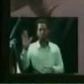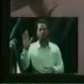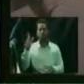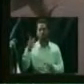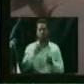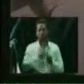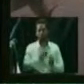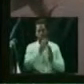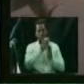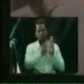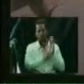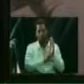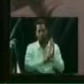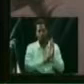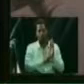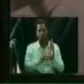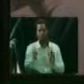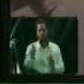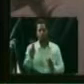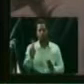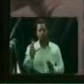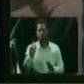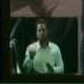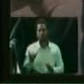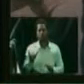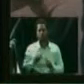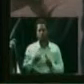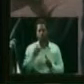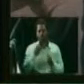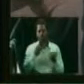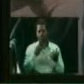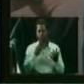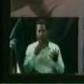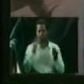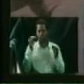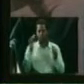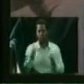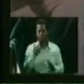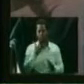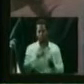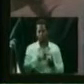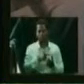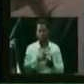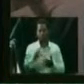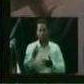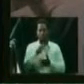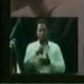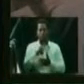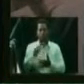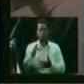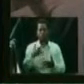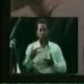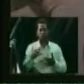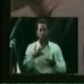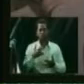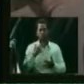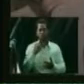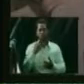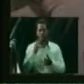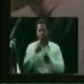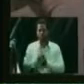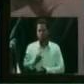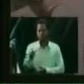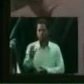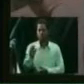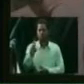constitution and the Knox County Charter. 5 members of our Board of Education, however, appear to be primarily concerned with defending the superintendent.